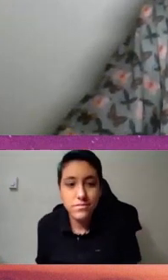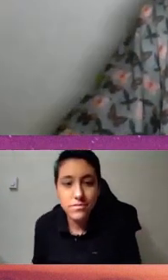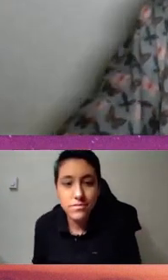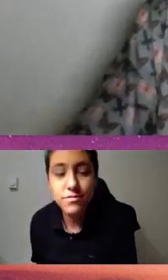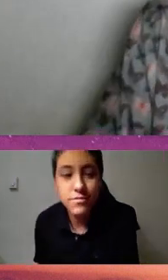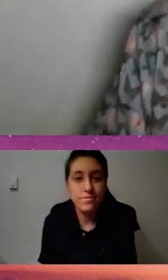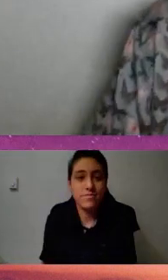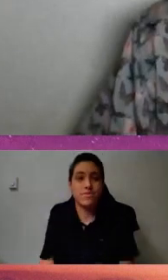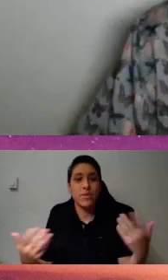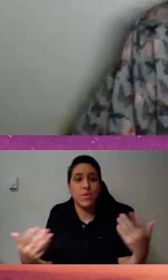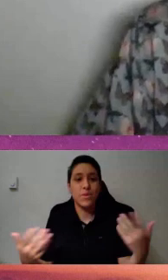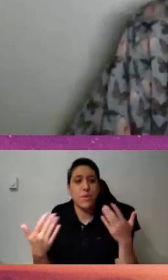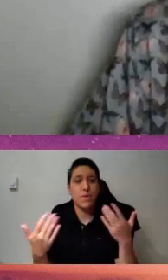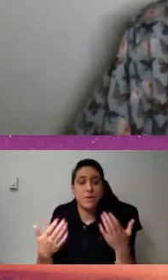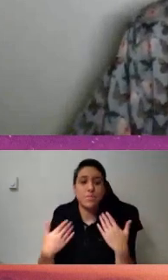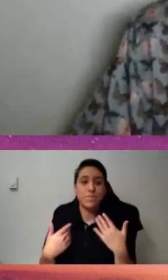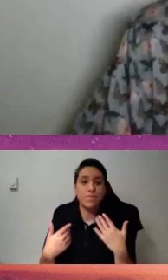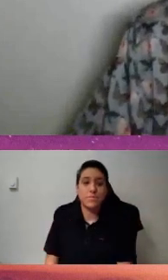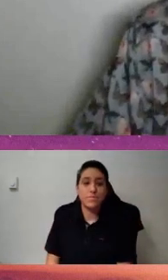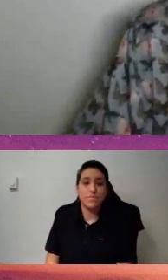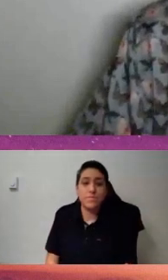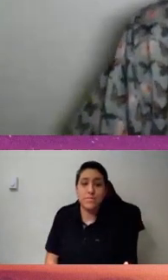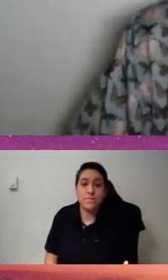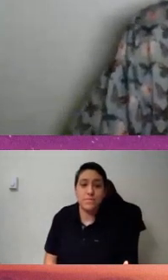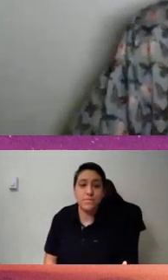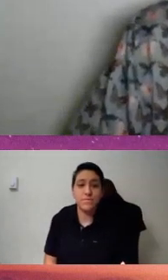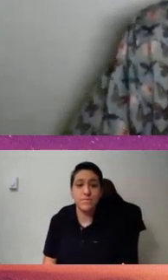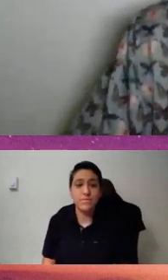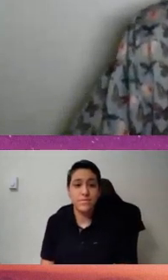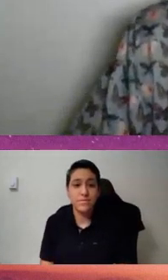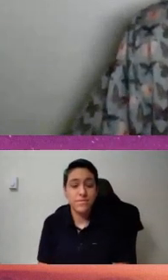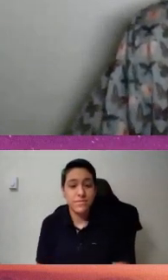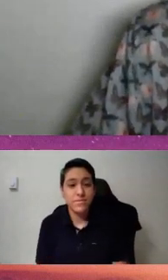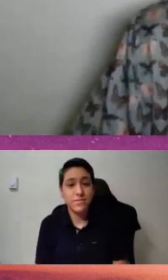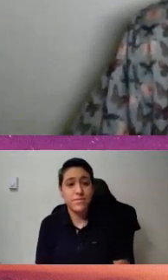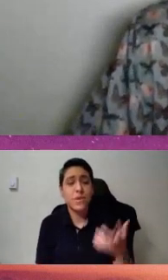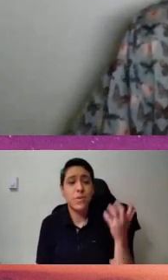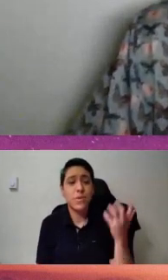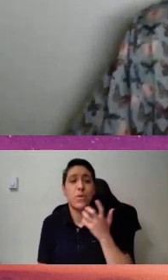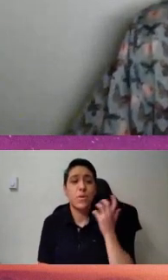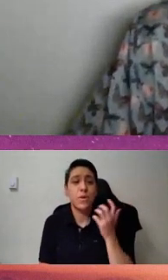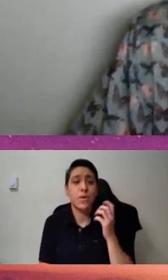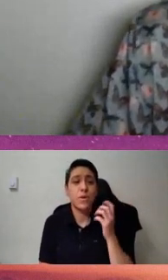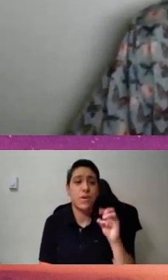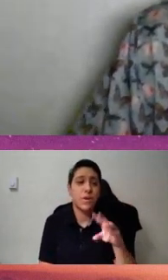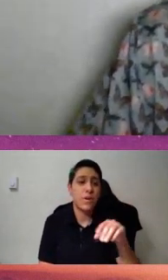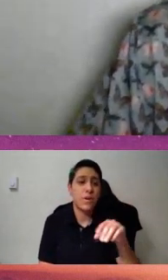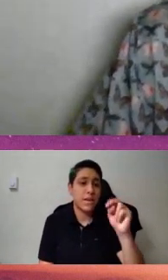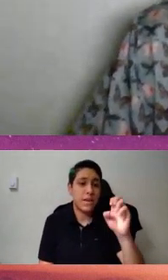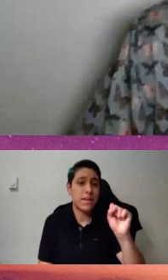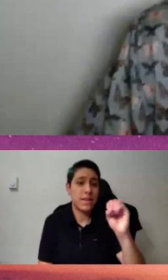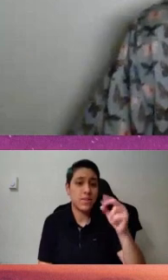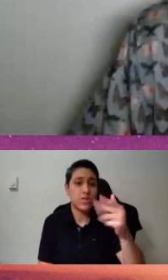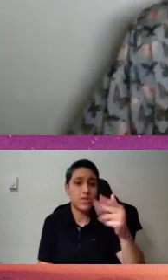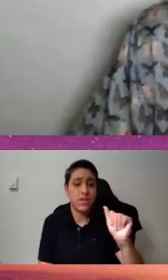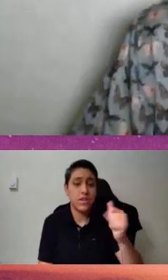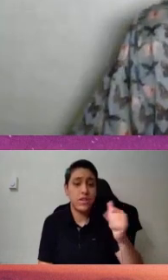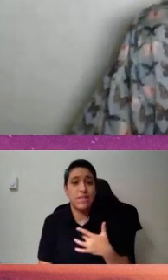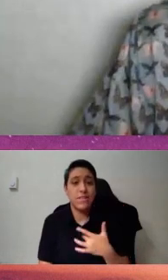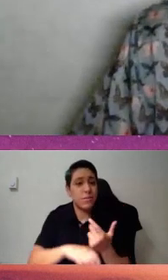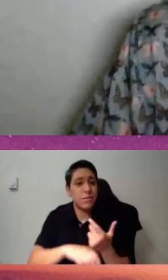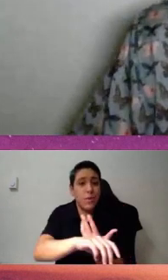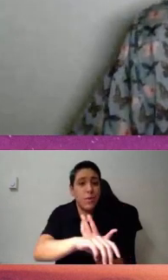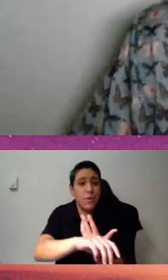Whew, oh my goodness. I can go right after that. Wow, Ganesha, you really got chills on my whole body going right now.